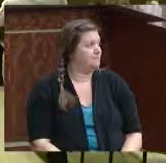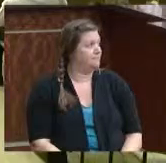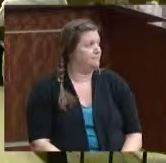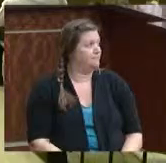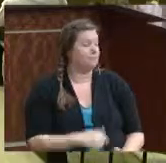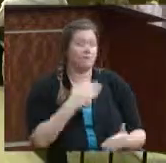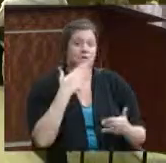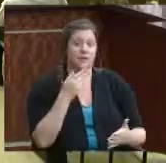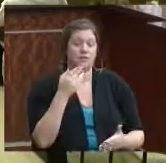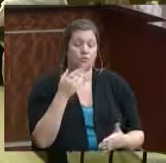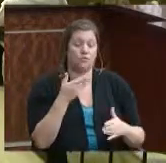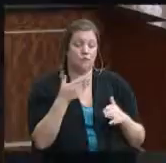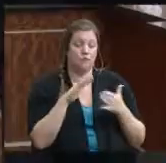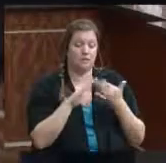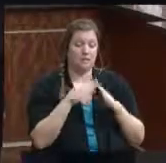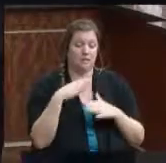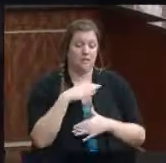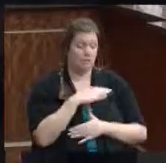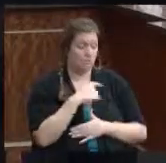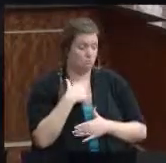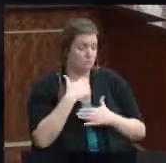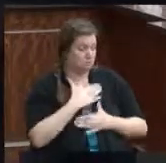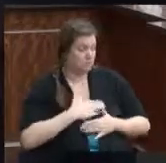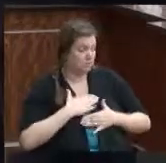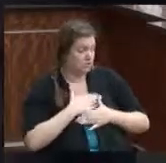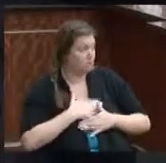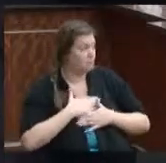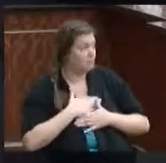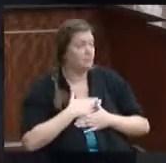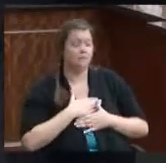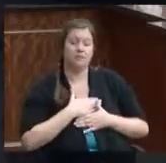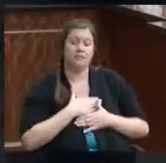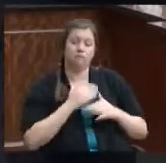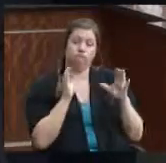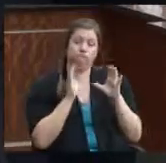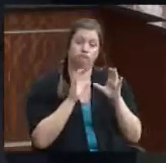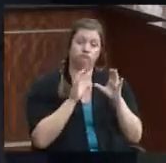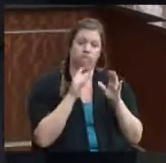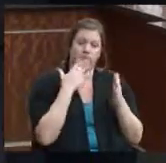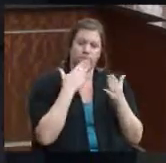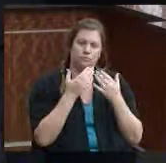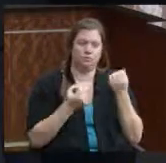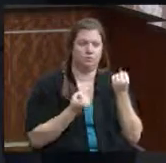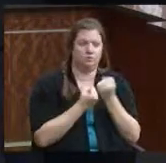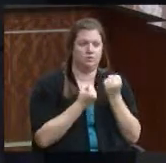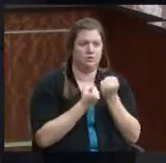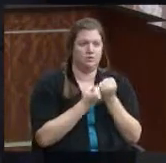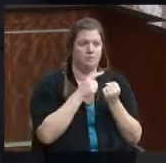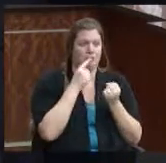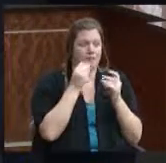Mayor. Thank you, Mayor and City Council. I appreciate the. I'm a big supporter of public lands, as you might think, being a recreation